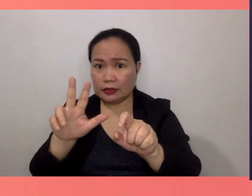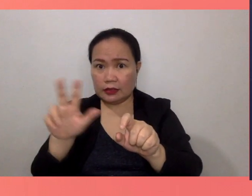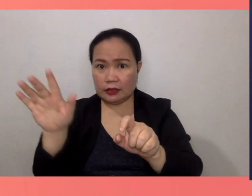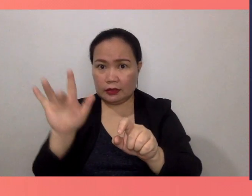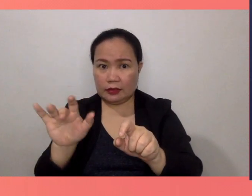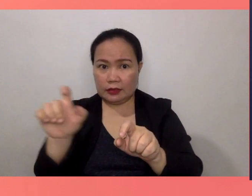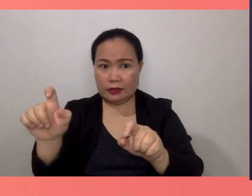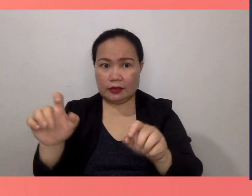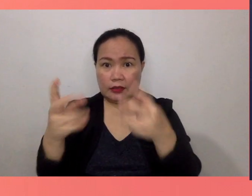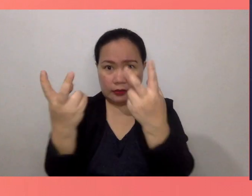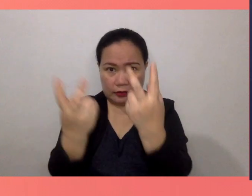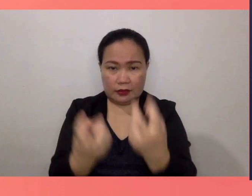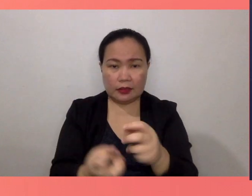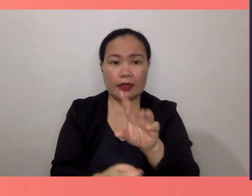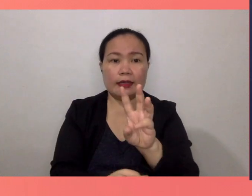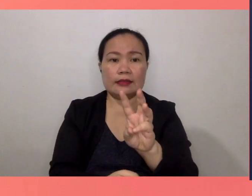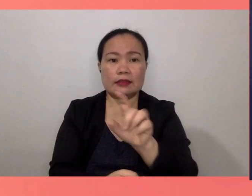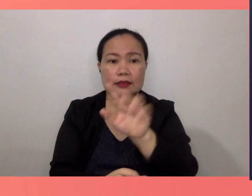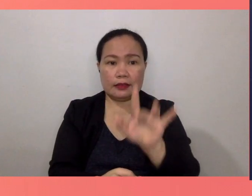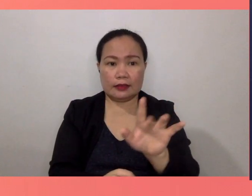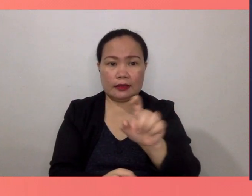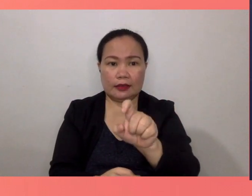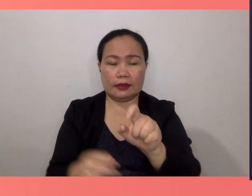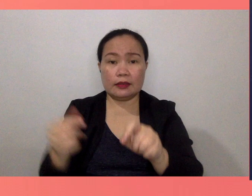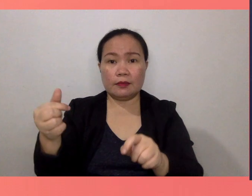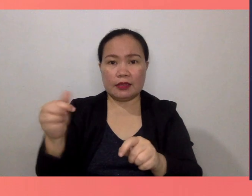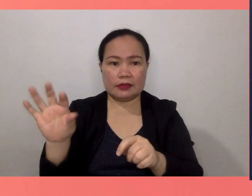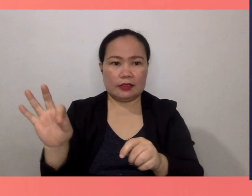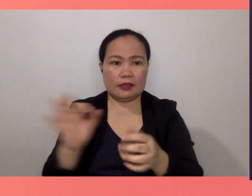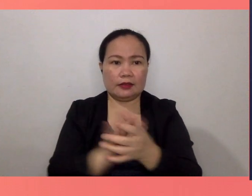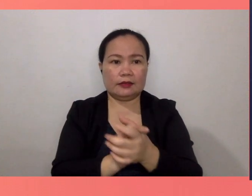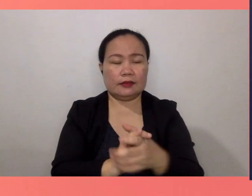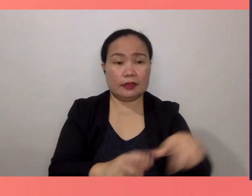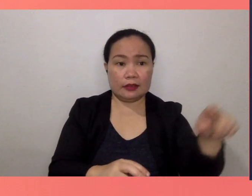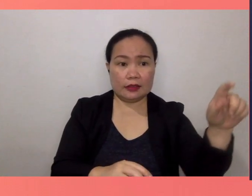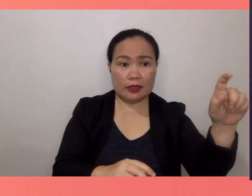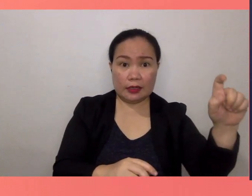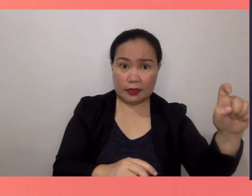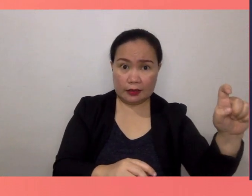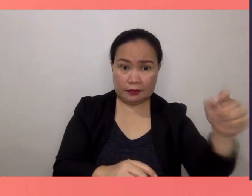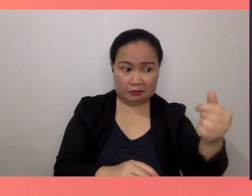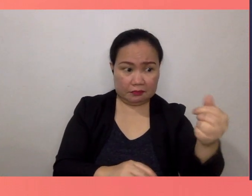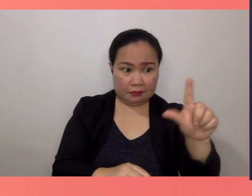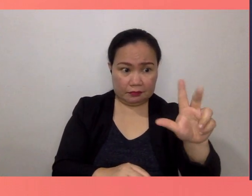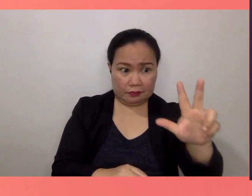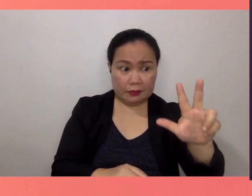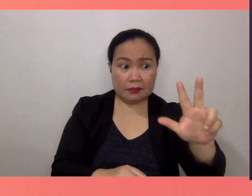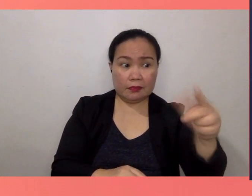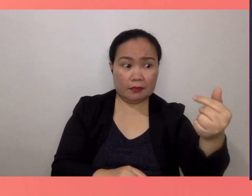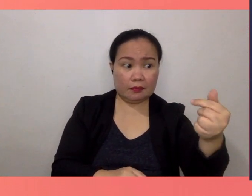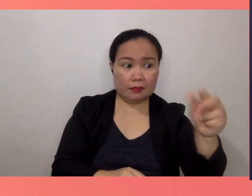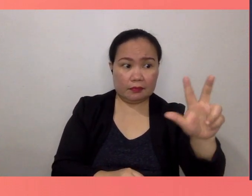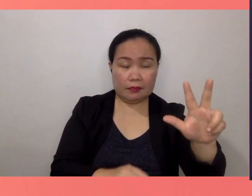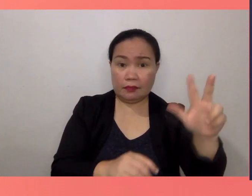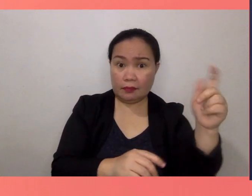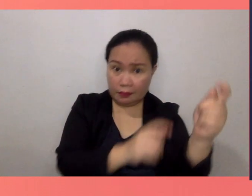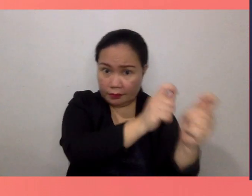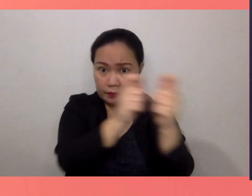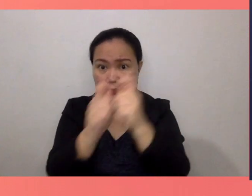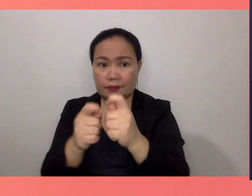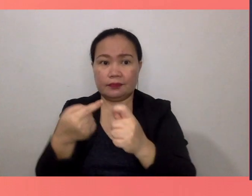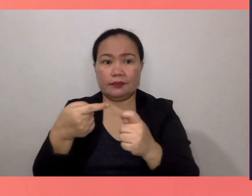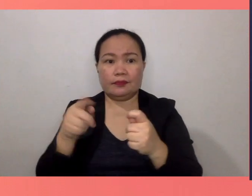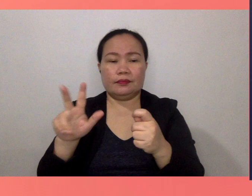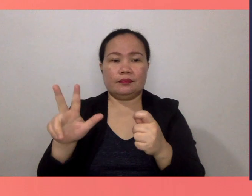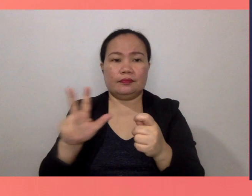pala natin dito, 0 na. Okay? And then si 9, pag nilipat ko doon, magiging 3 minus 9, that is negative